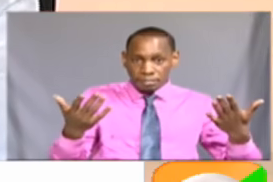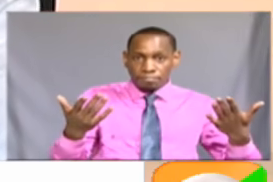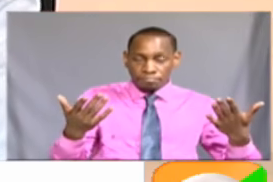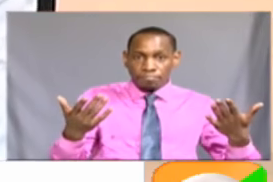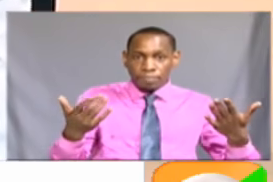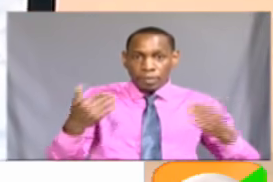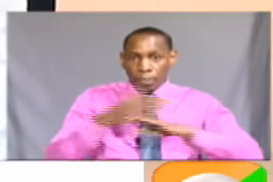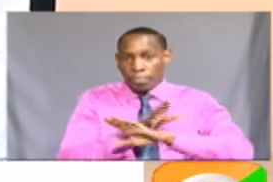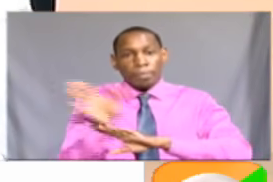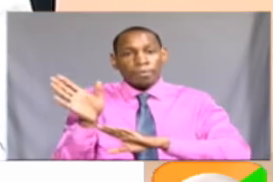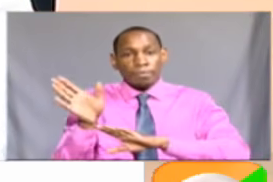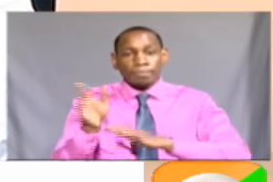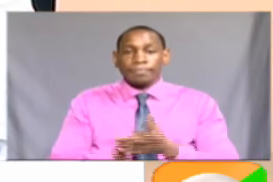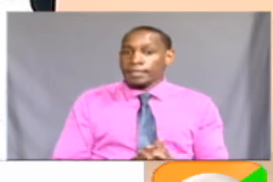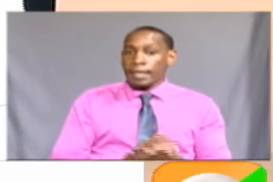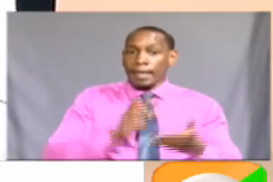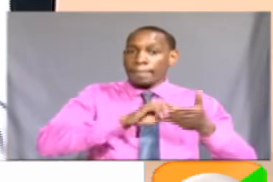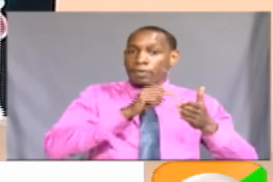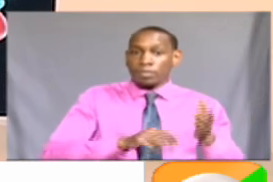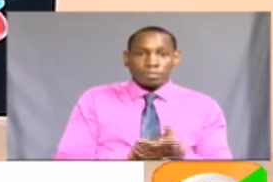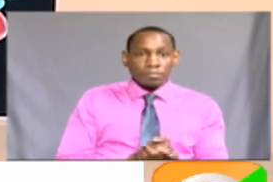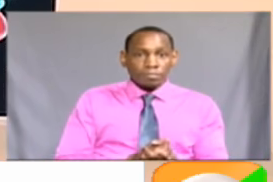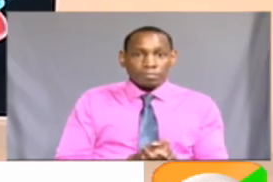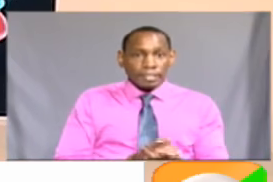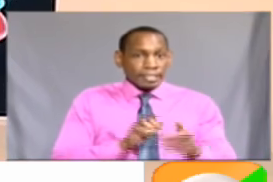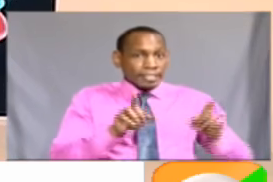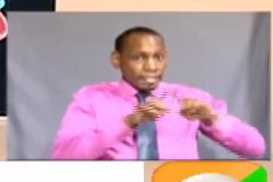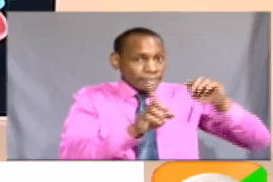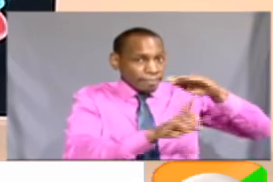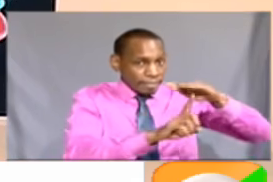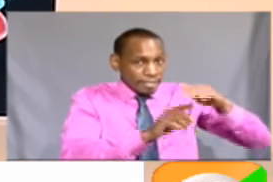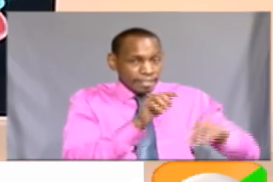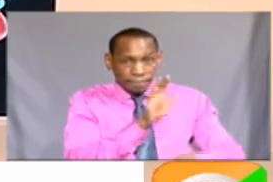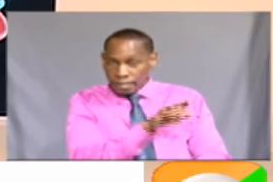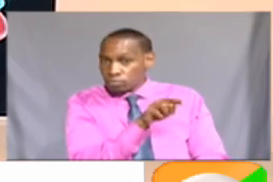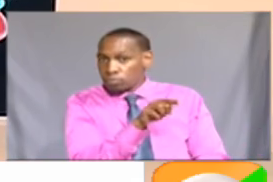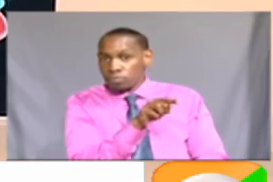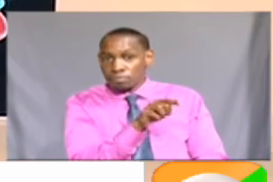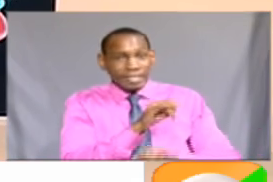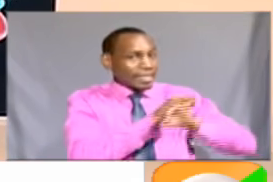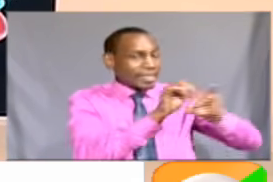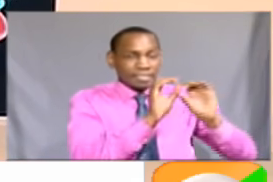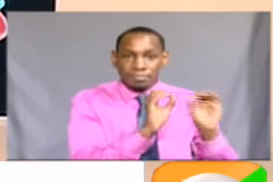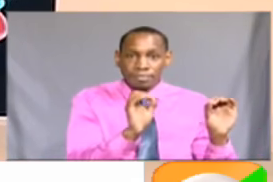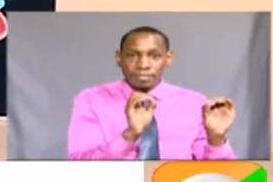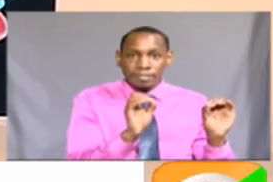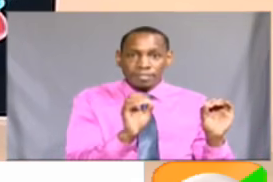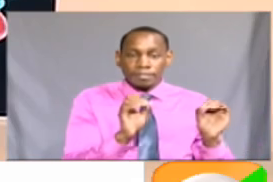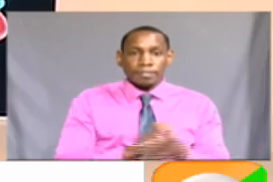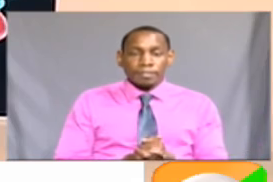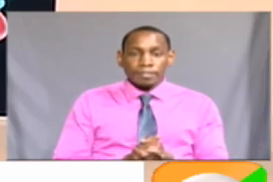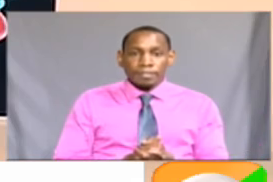Equipment leasing scam. So we're not dealing with a ministry that is totally clean. What about the